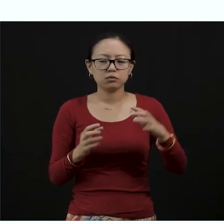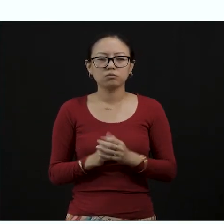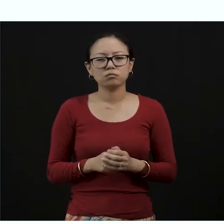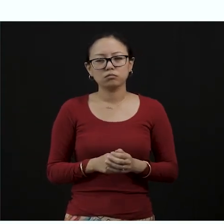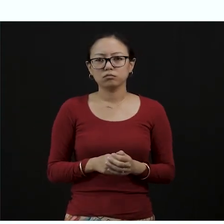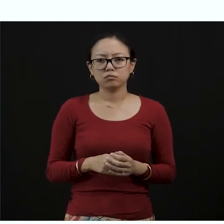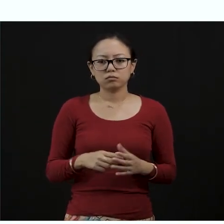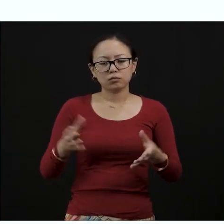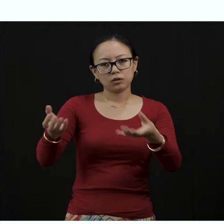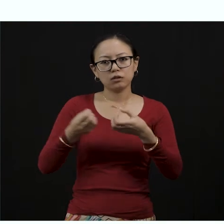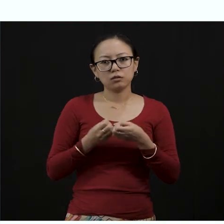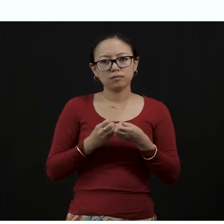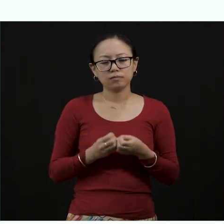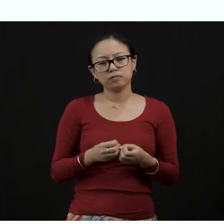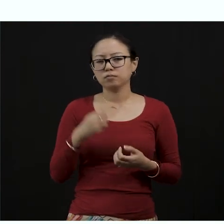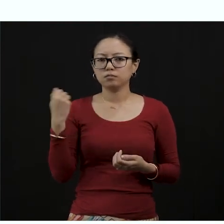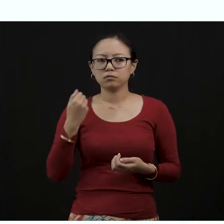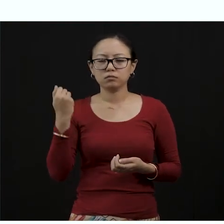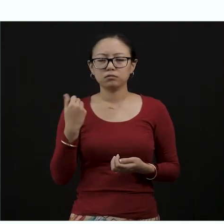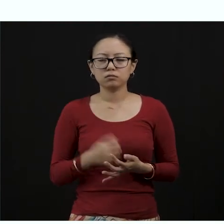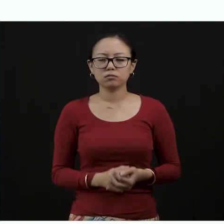a square.